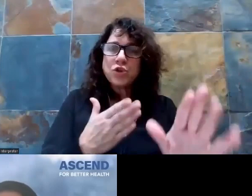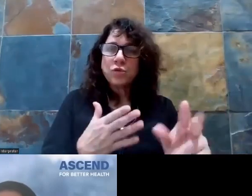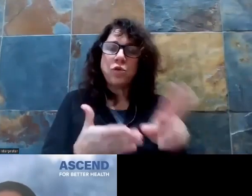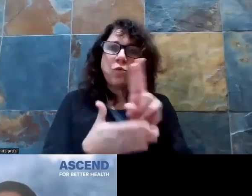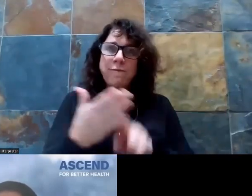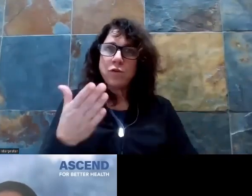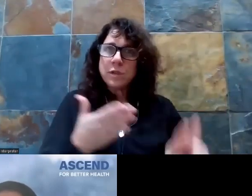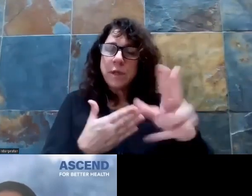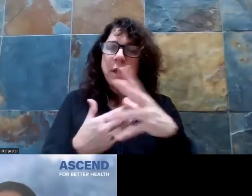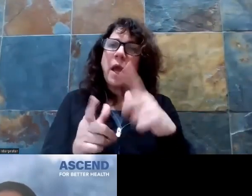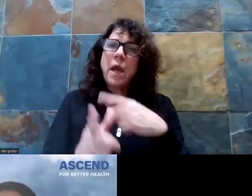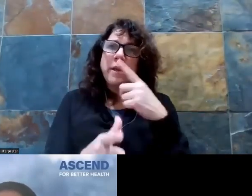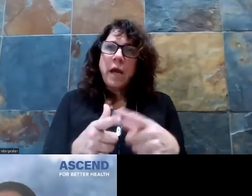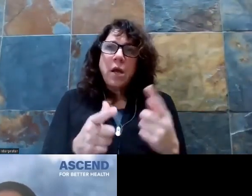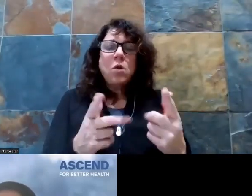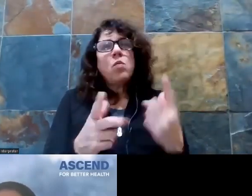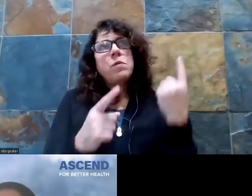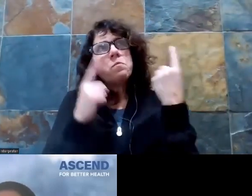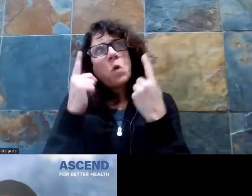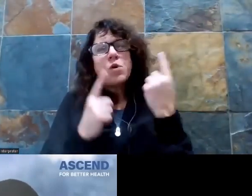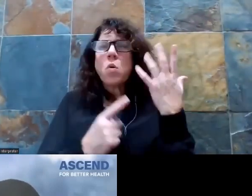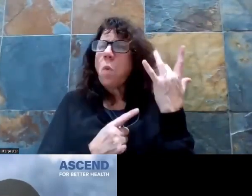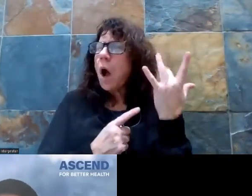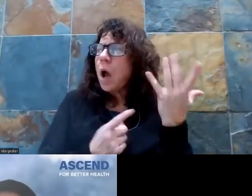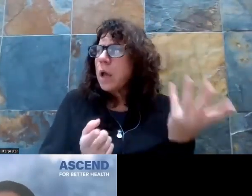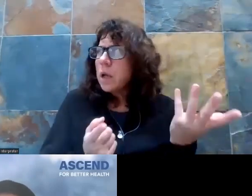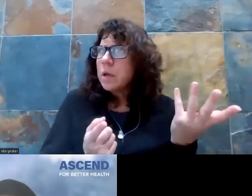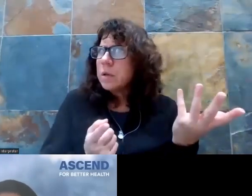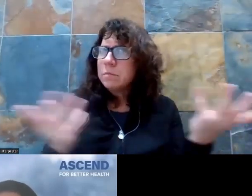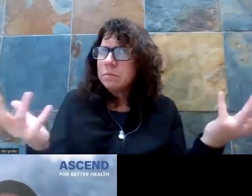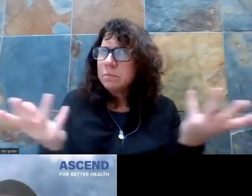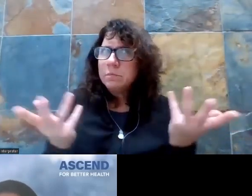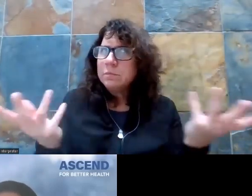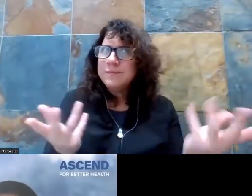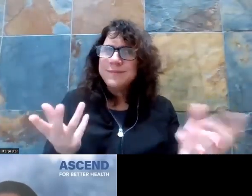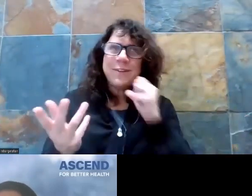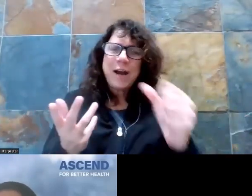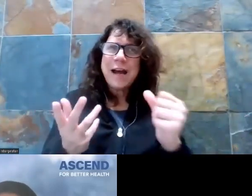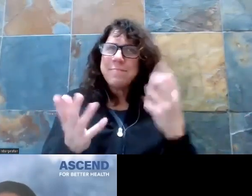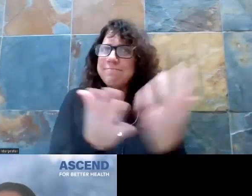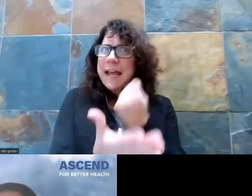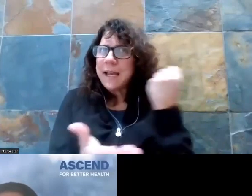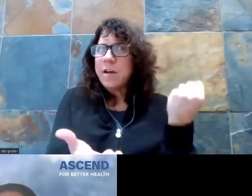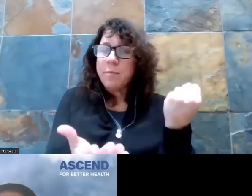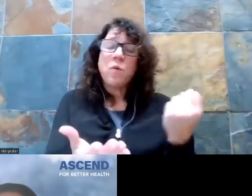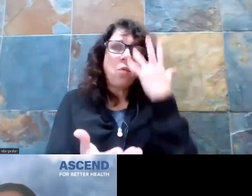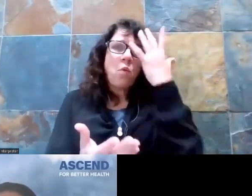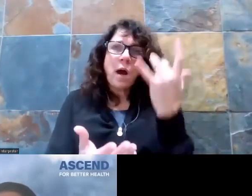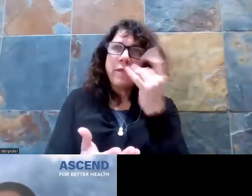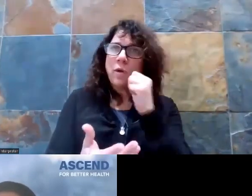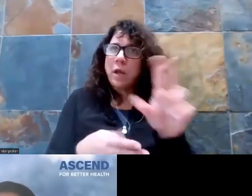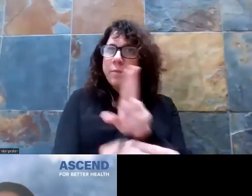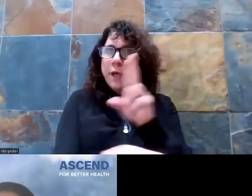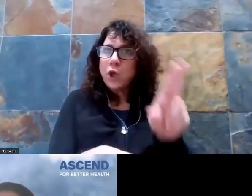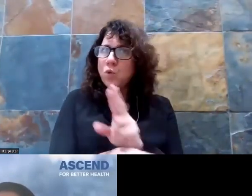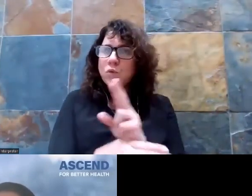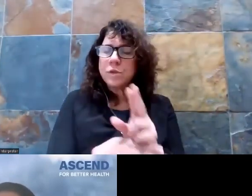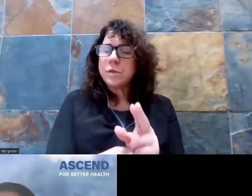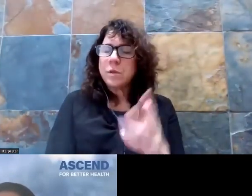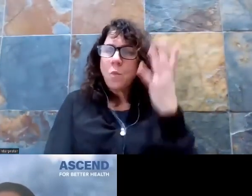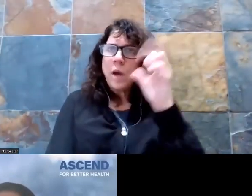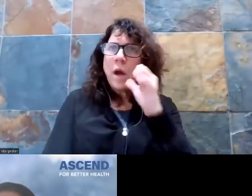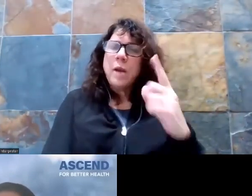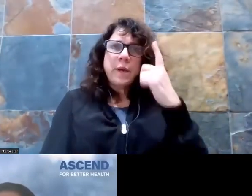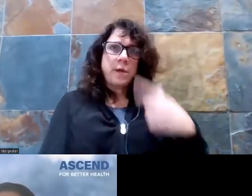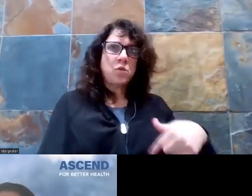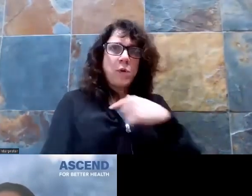university. And then we would wonder why they aren't being taken up, why they're not being utilized. Well, it's because